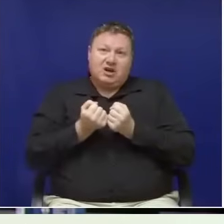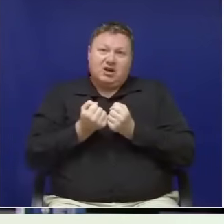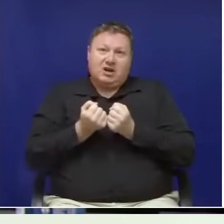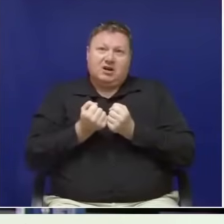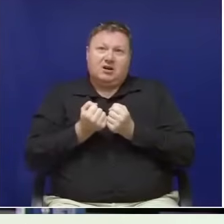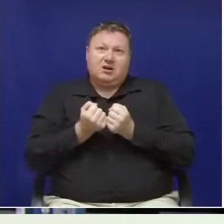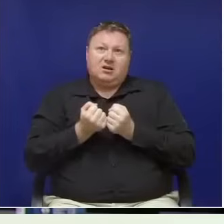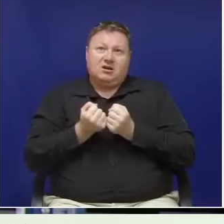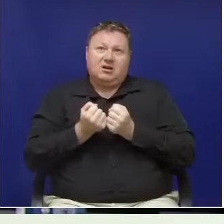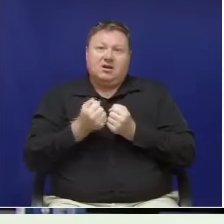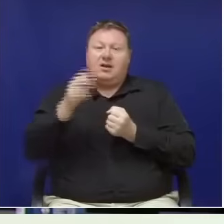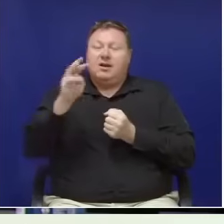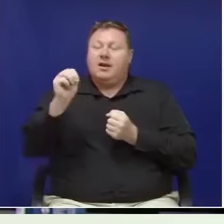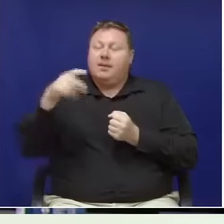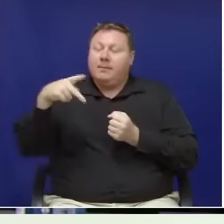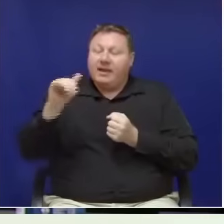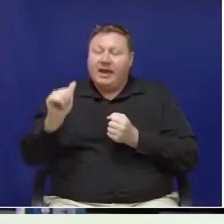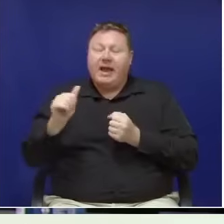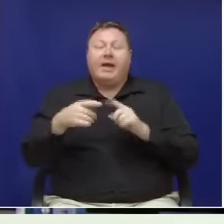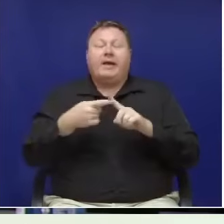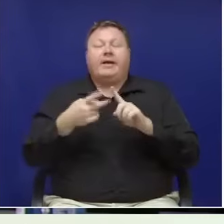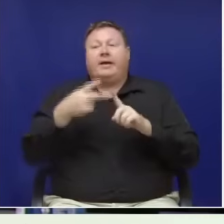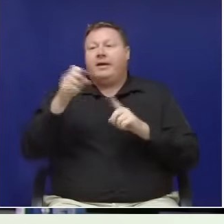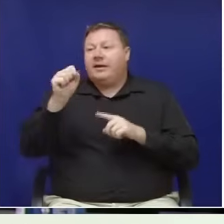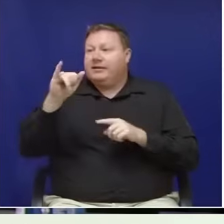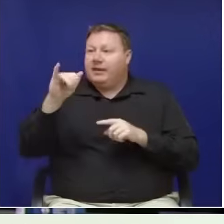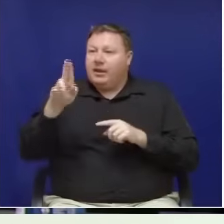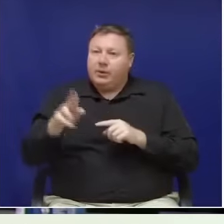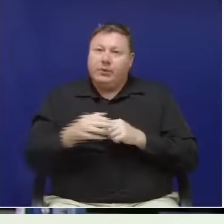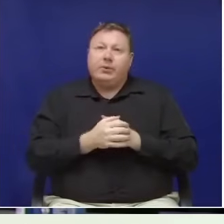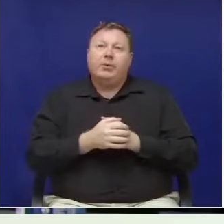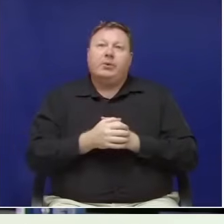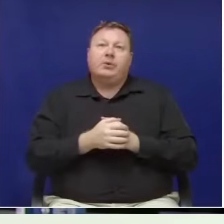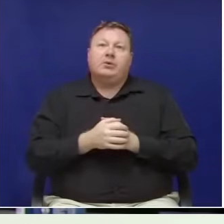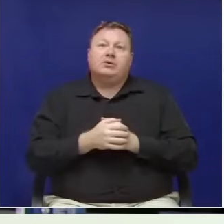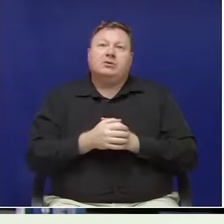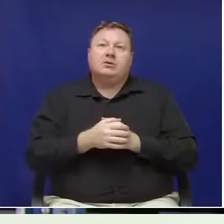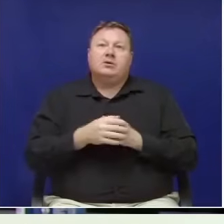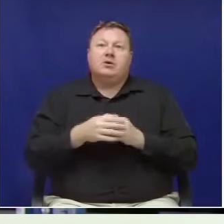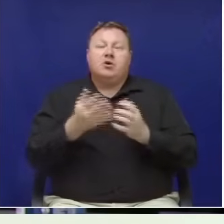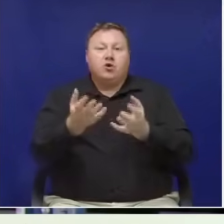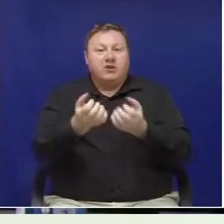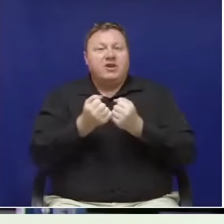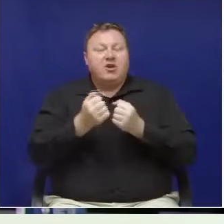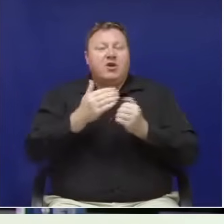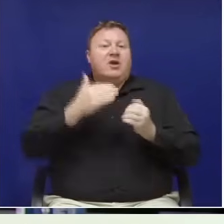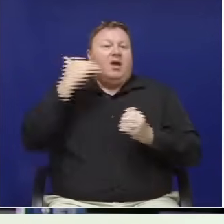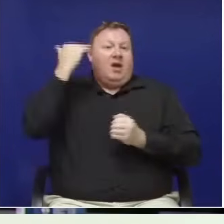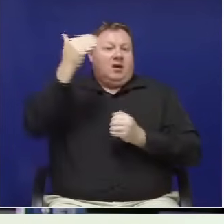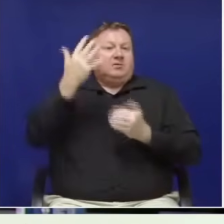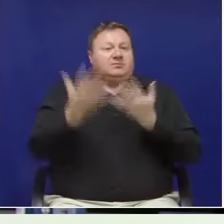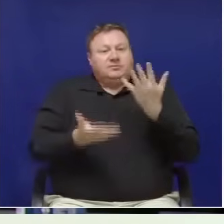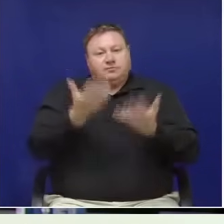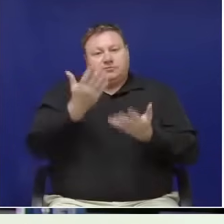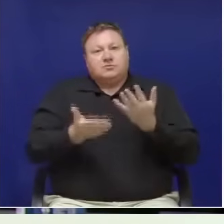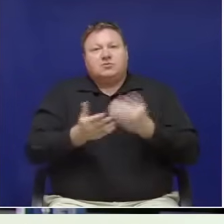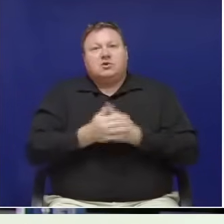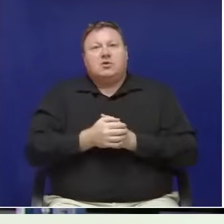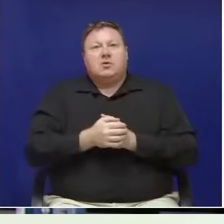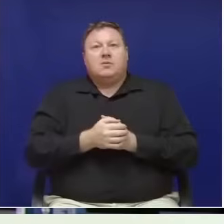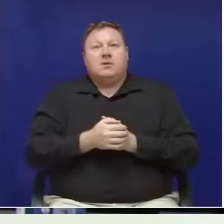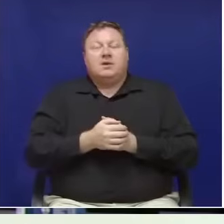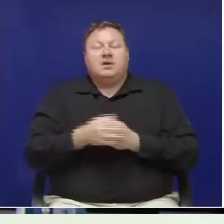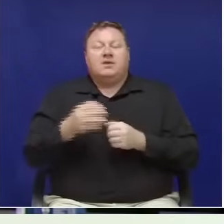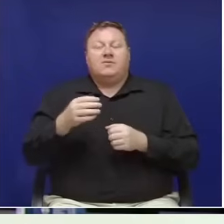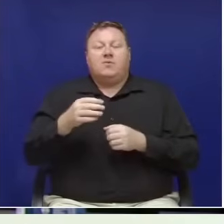what NPA, SIU, and legal aid, the retention is higher compared to what you would have in state